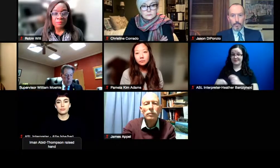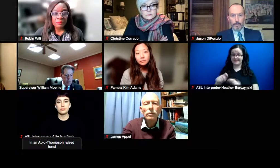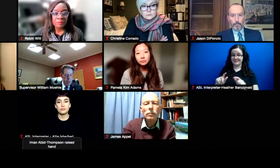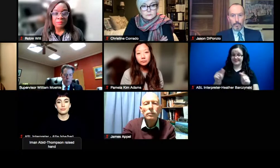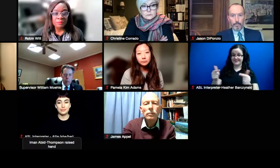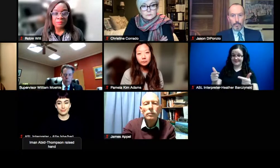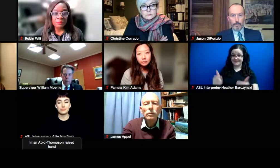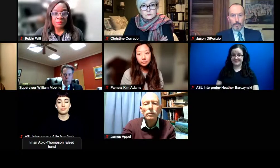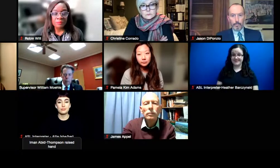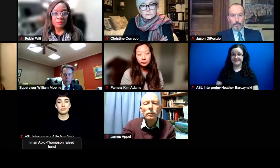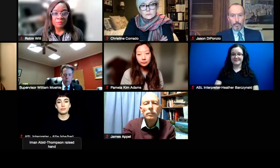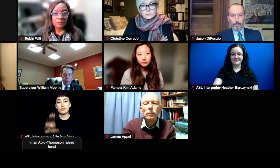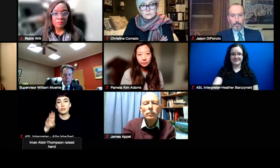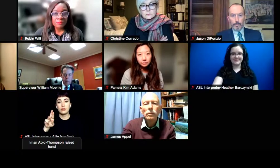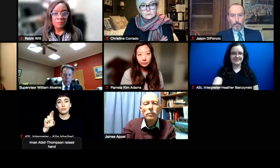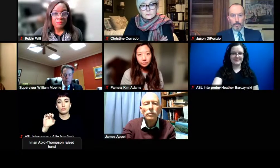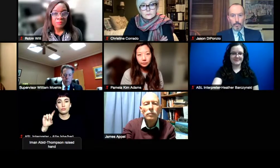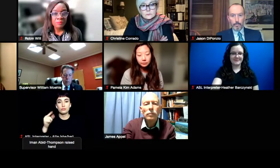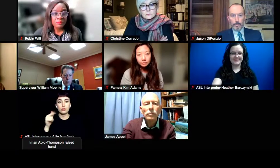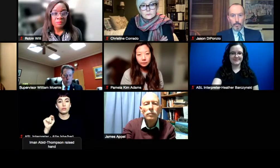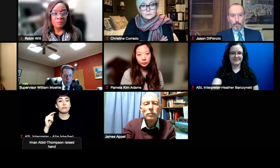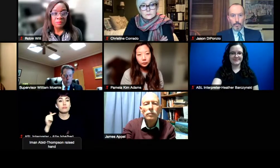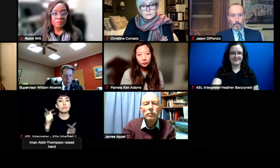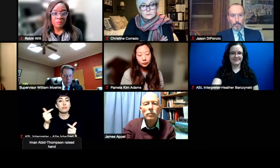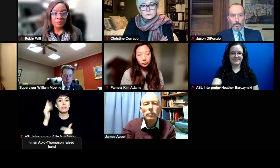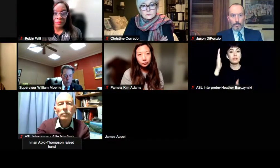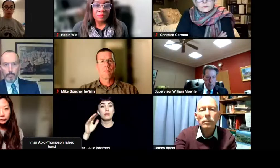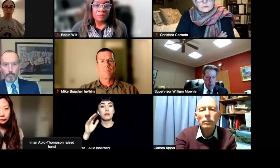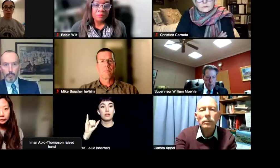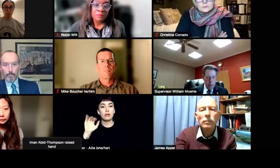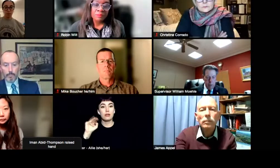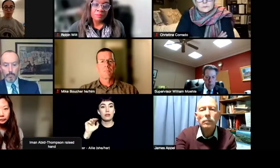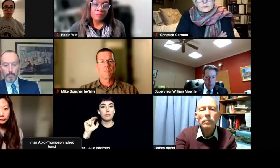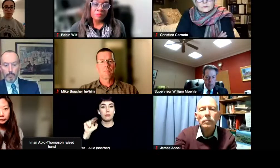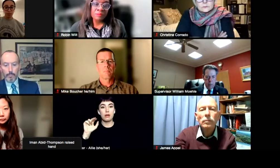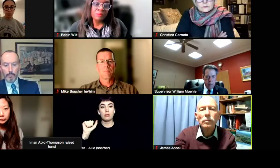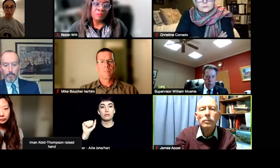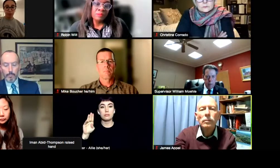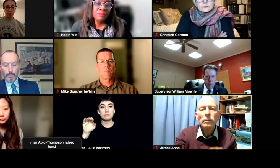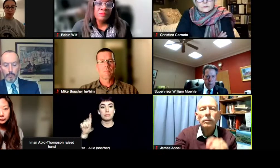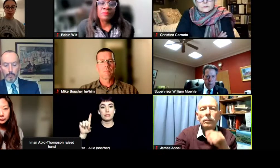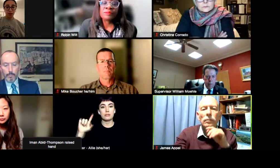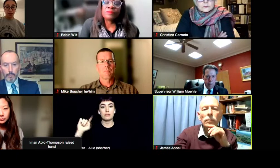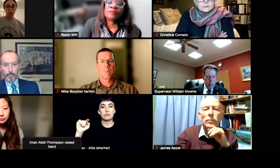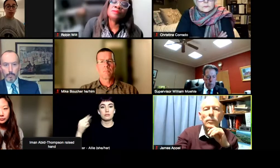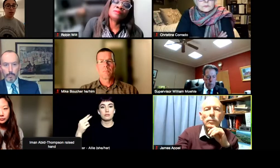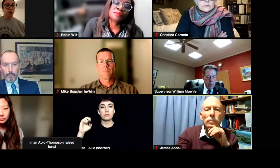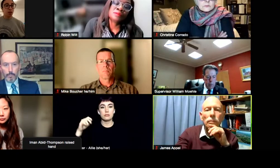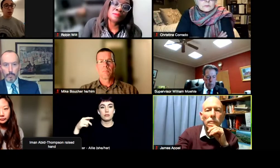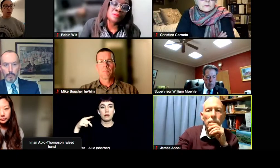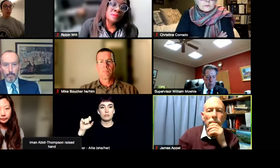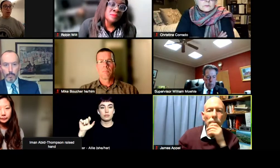Our next speaker is Iman Ibid Thompson.